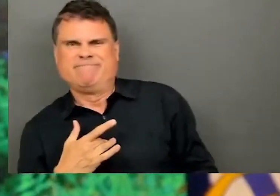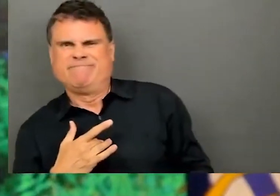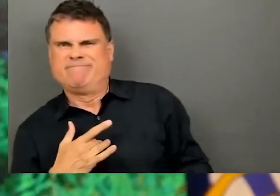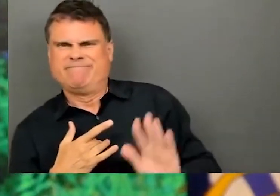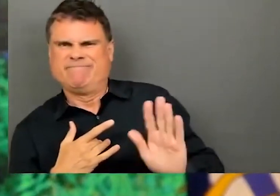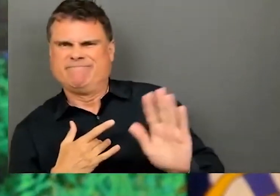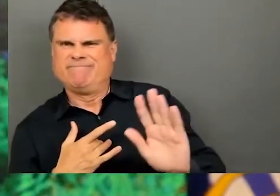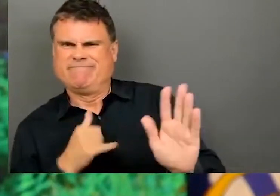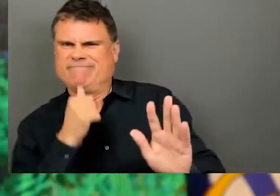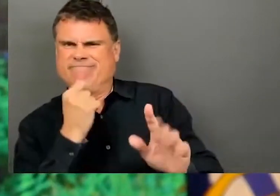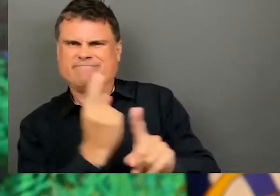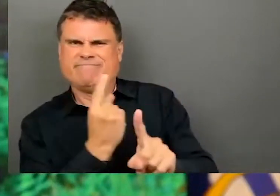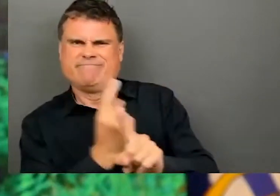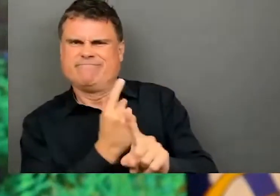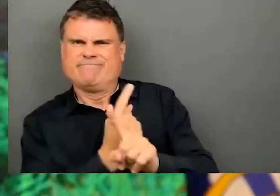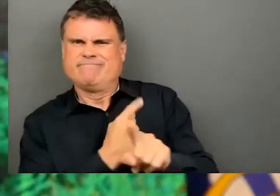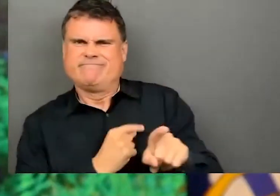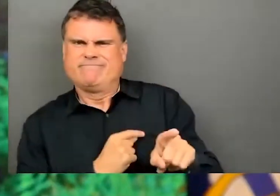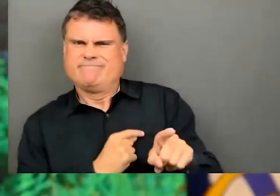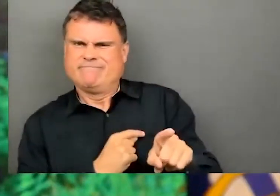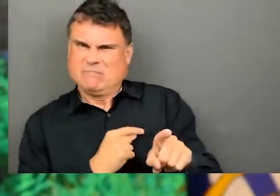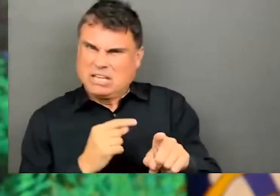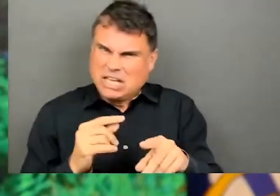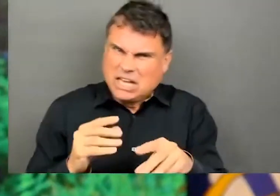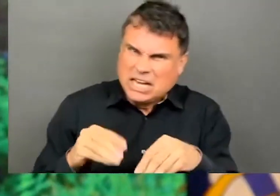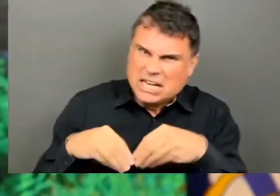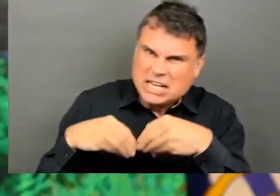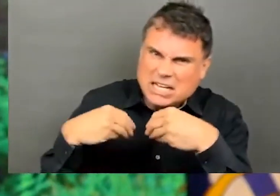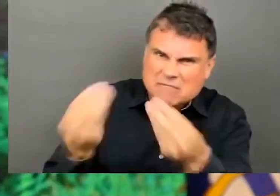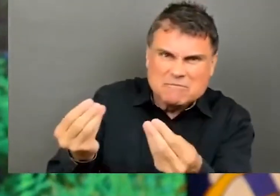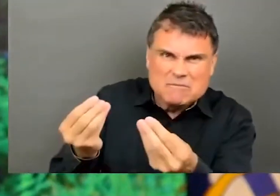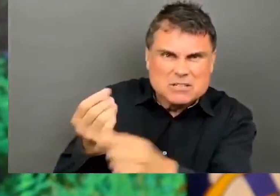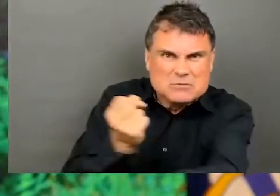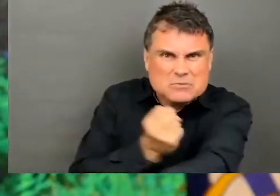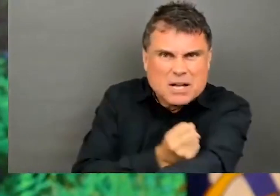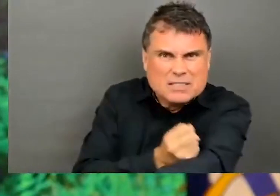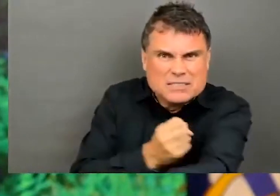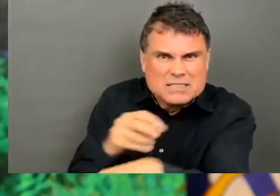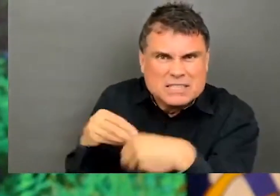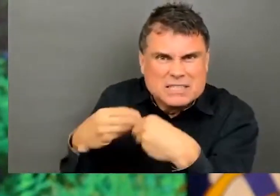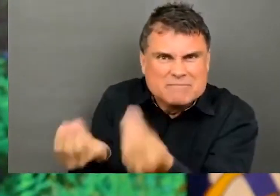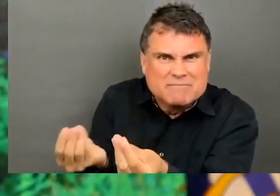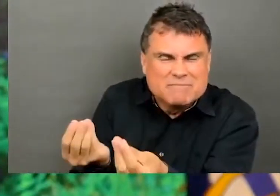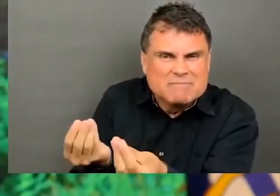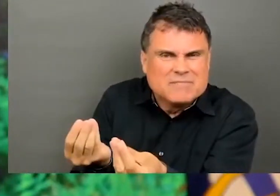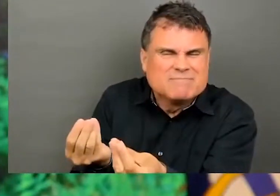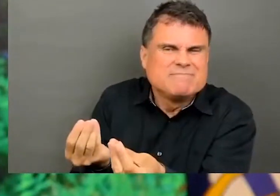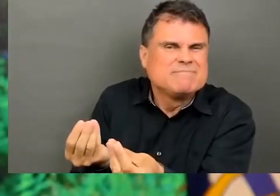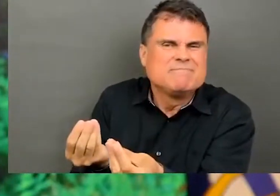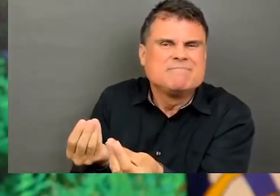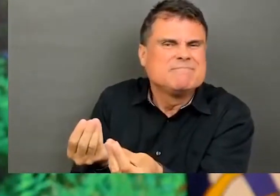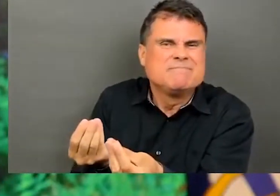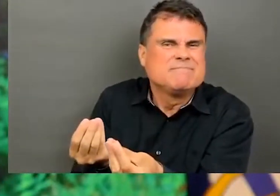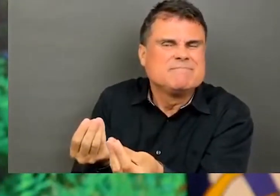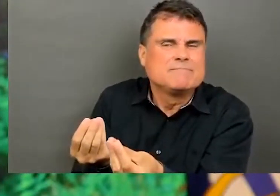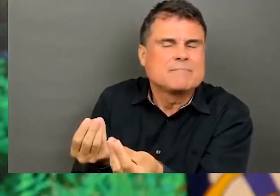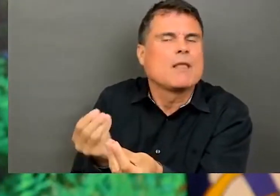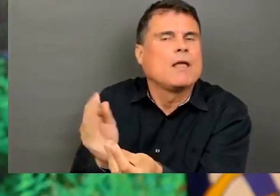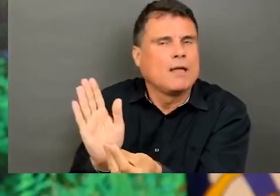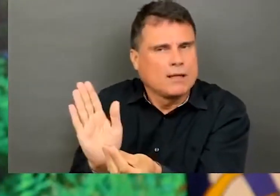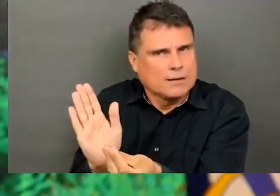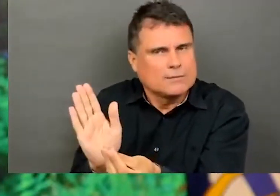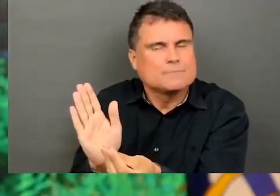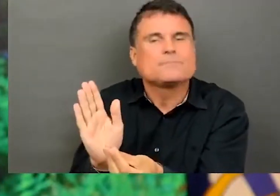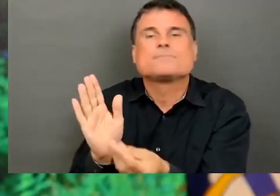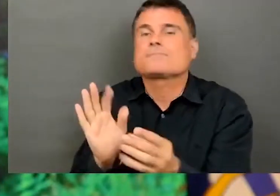We don't want to limit the number of care providers who choose to participate in the program, so we want to make sure that all of